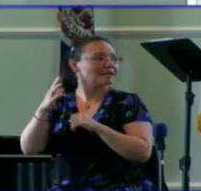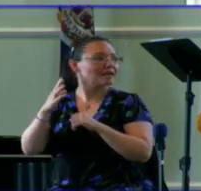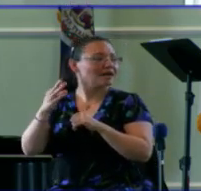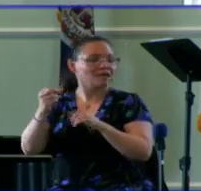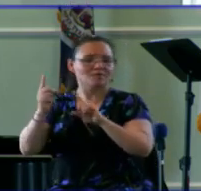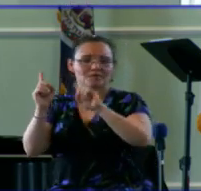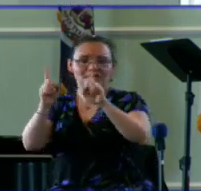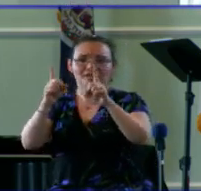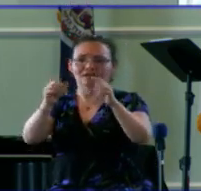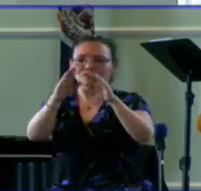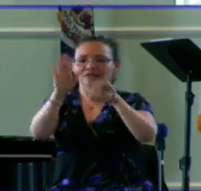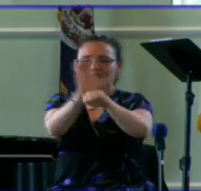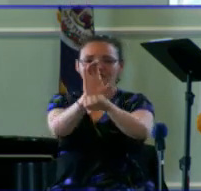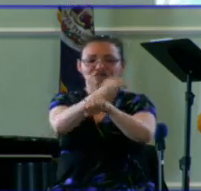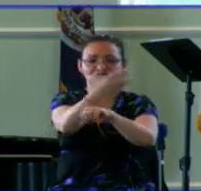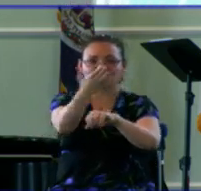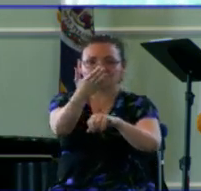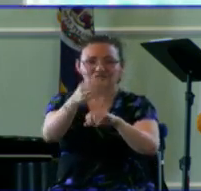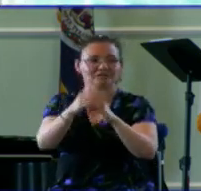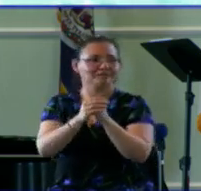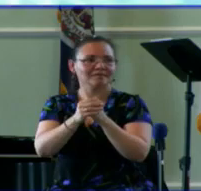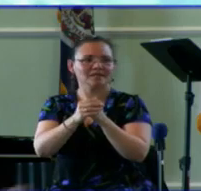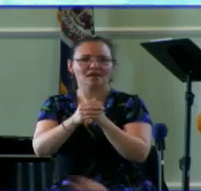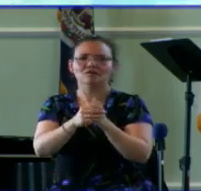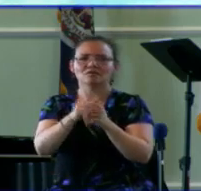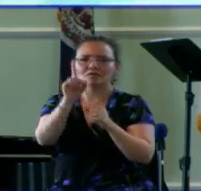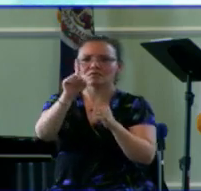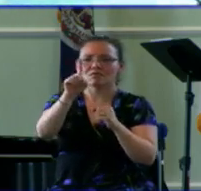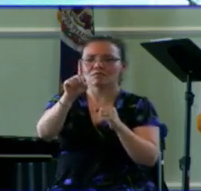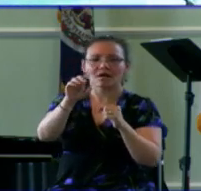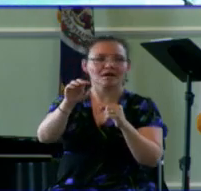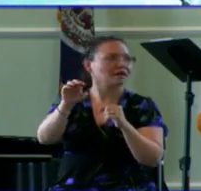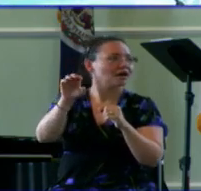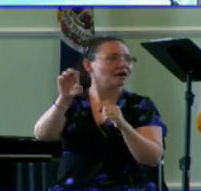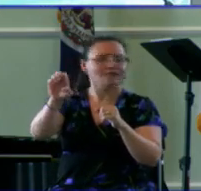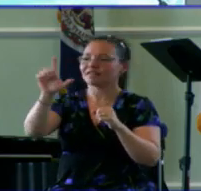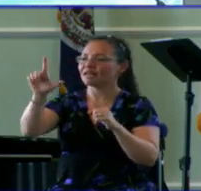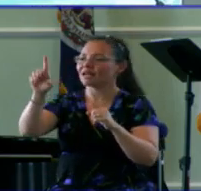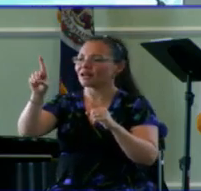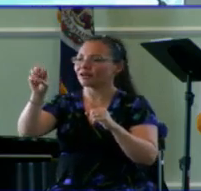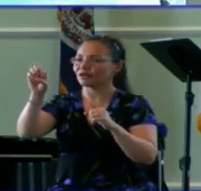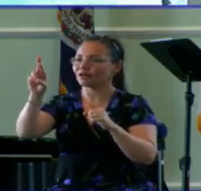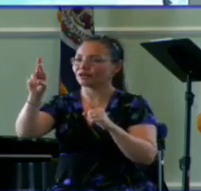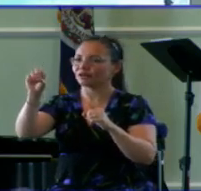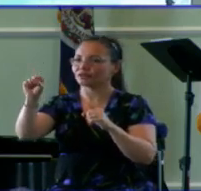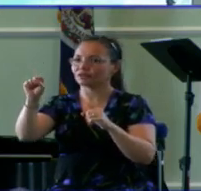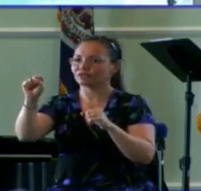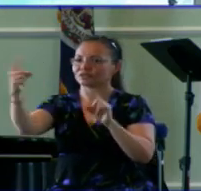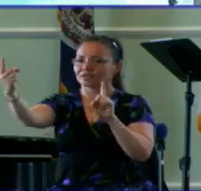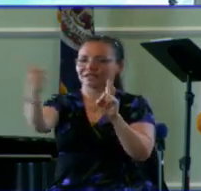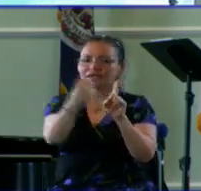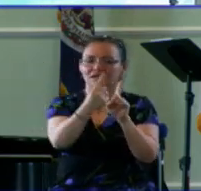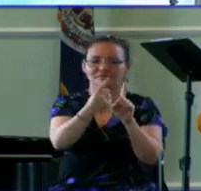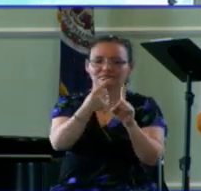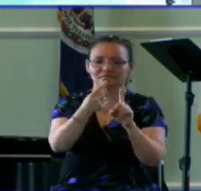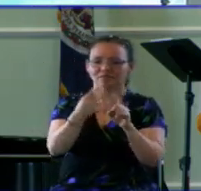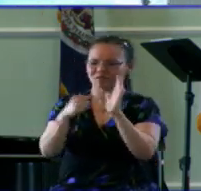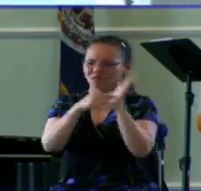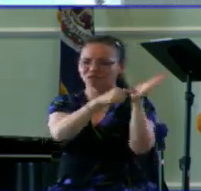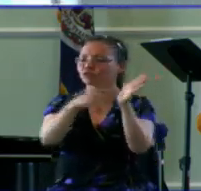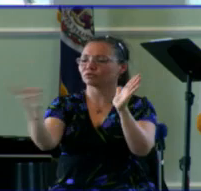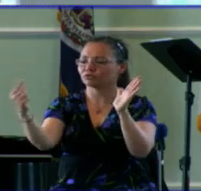that church, one of the elders says, Pastor, I want to show you something. So we walked into the church,